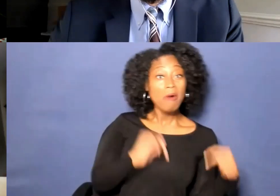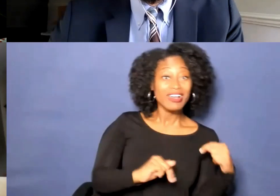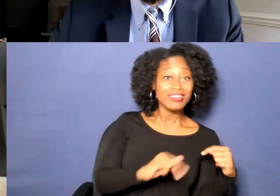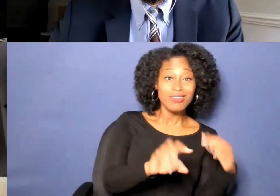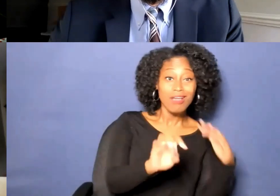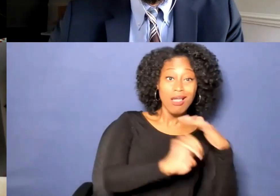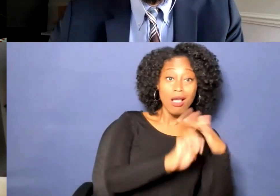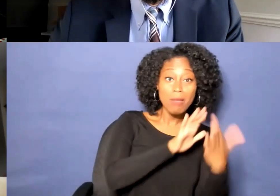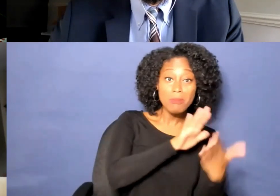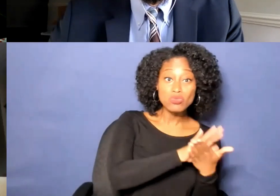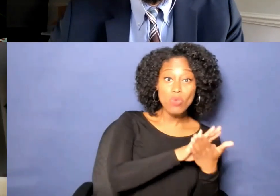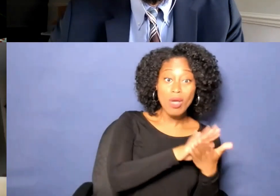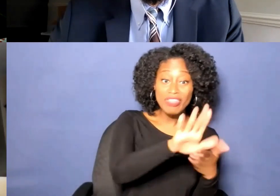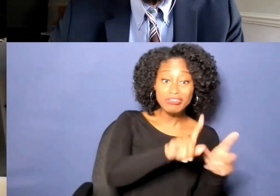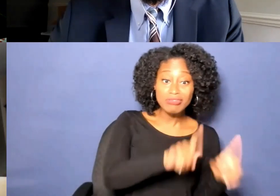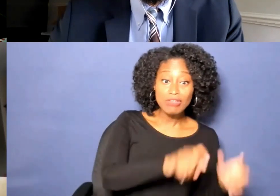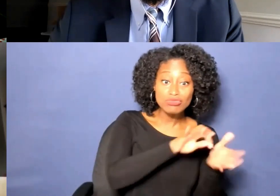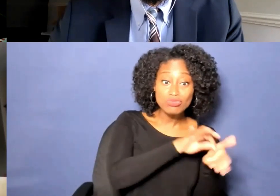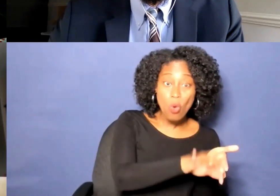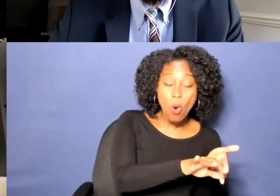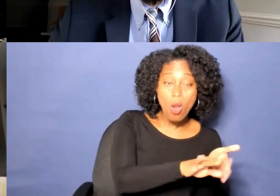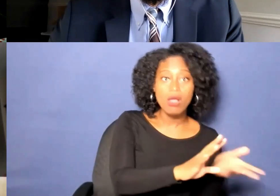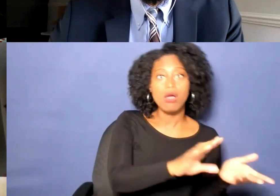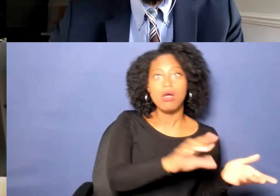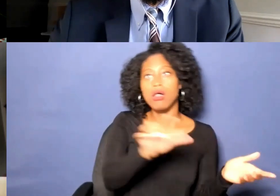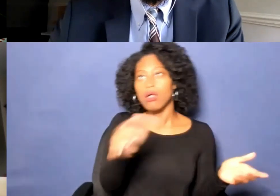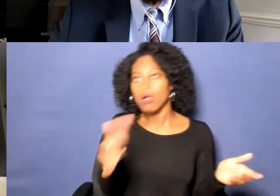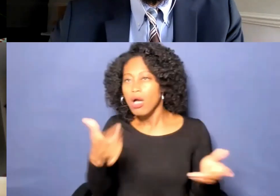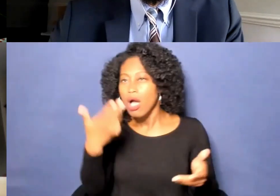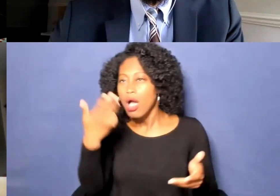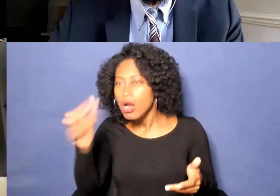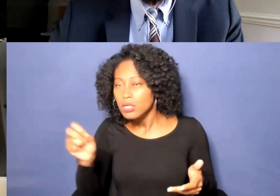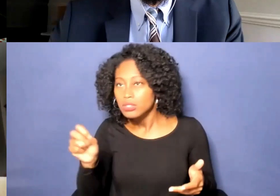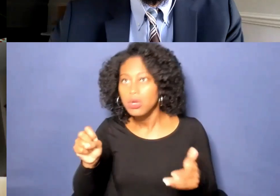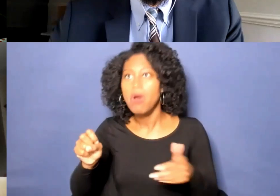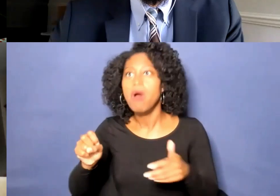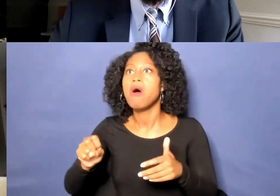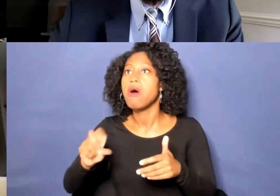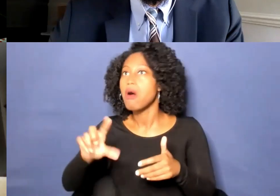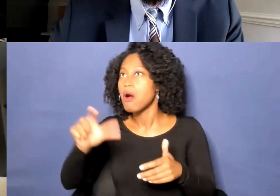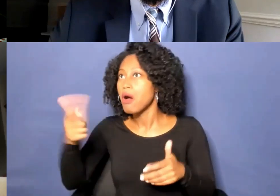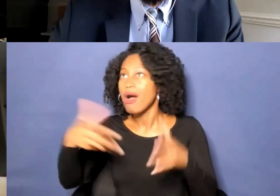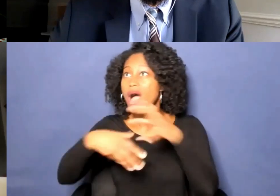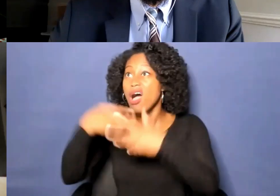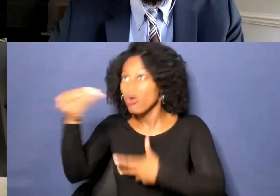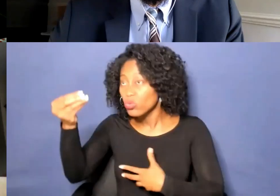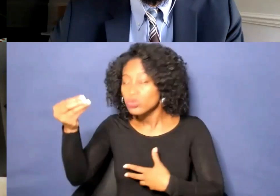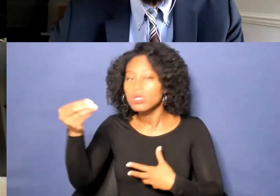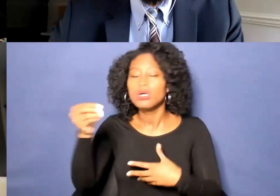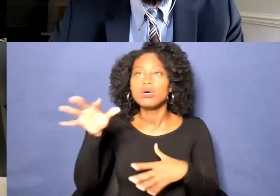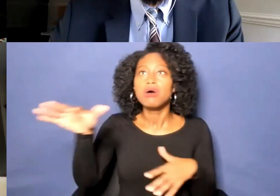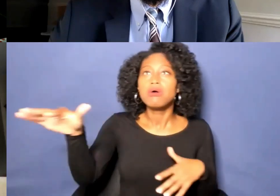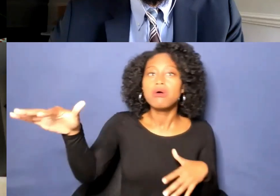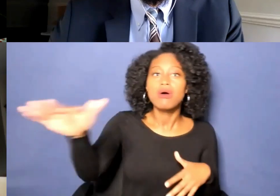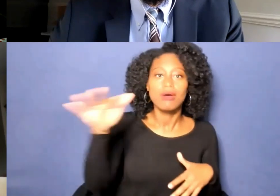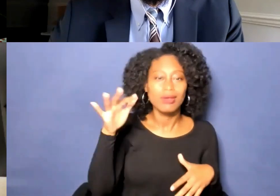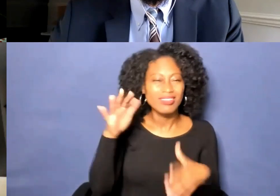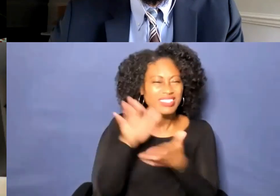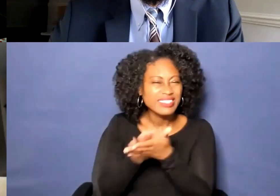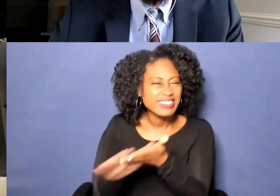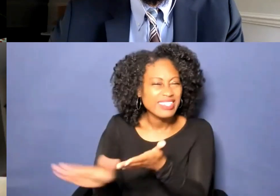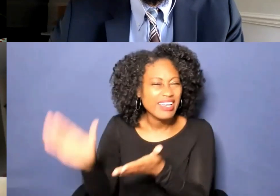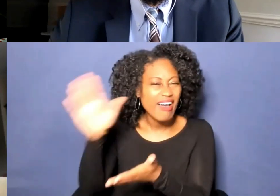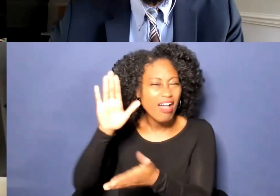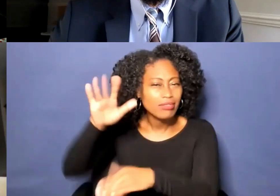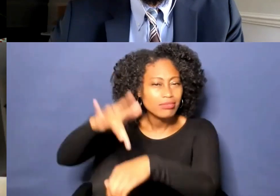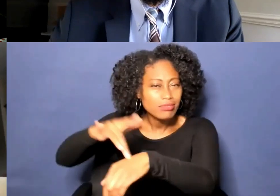were in high school, and then as they move on out to the kinds of colleges that they go